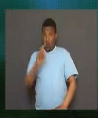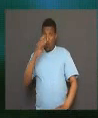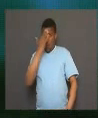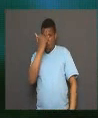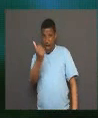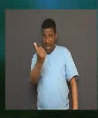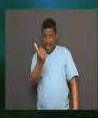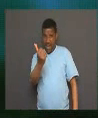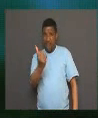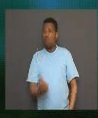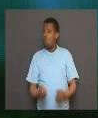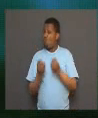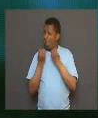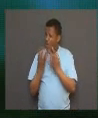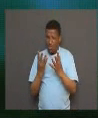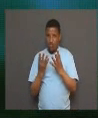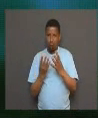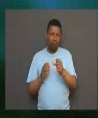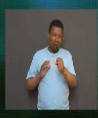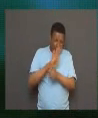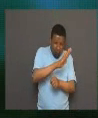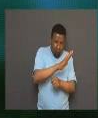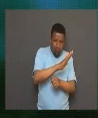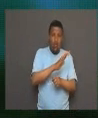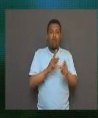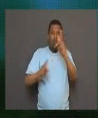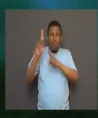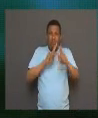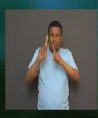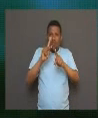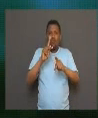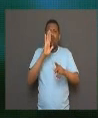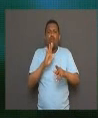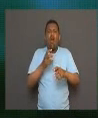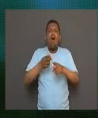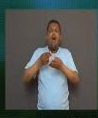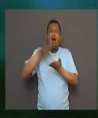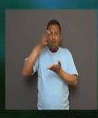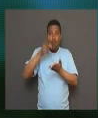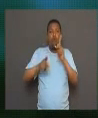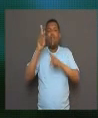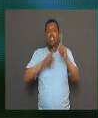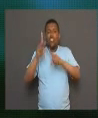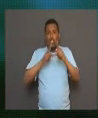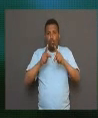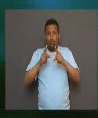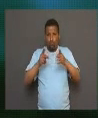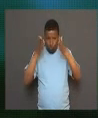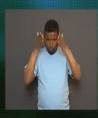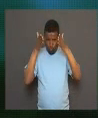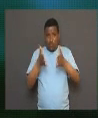Why do the most densely populated areas have high population